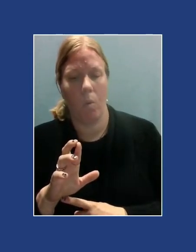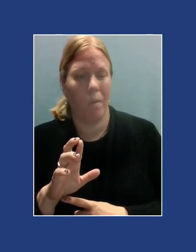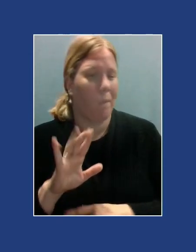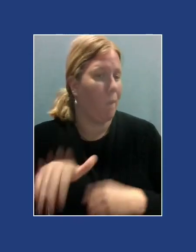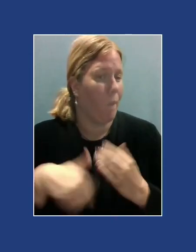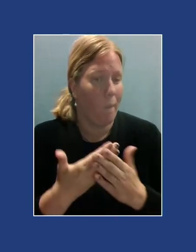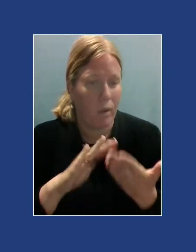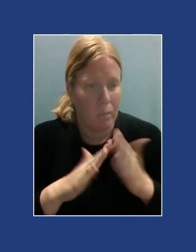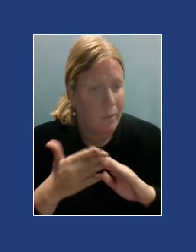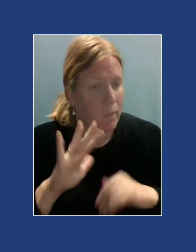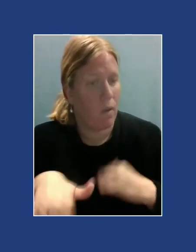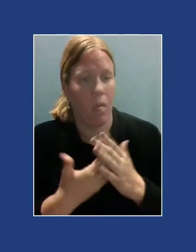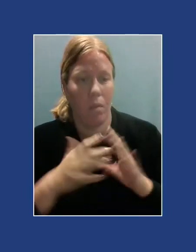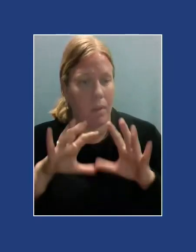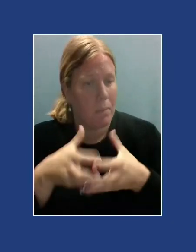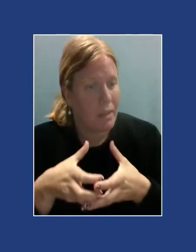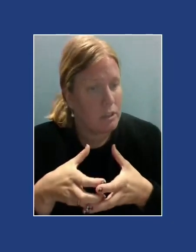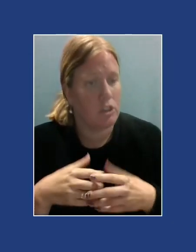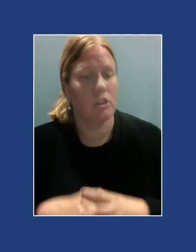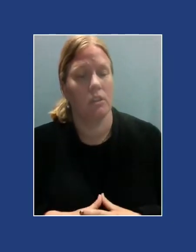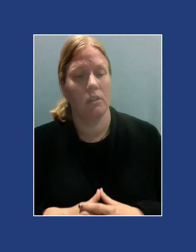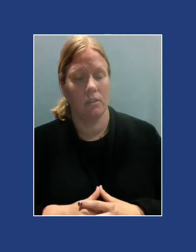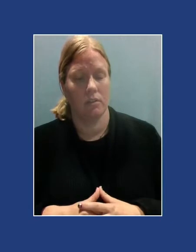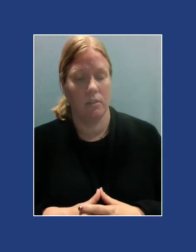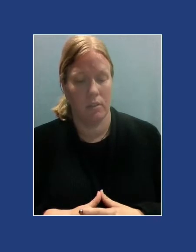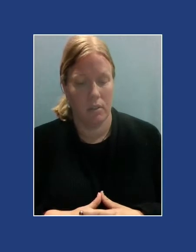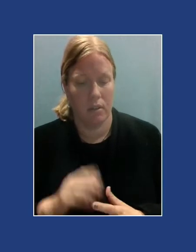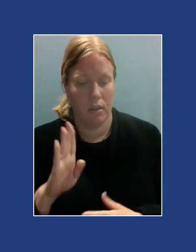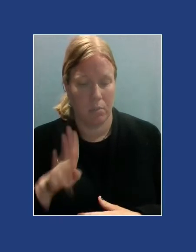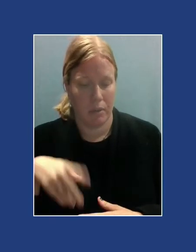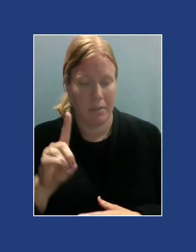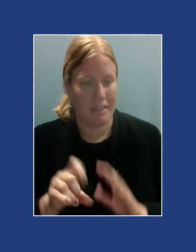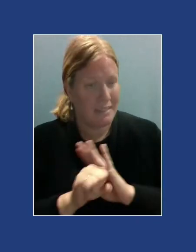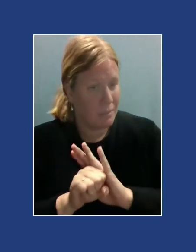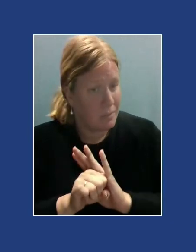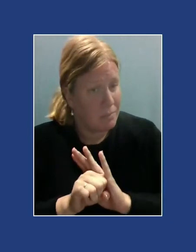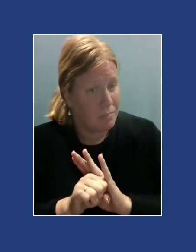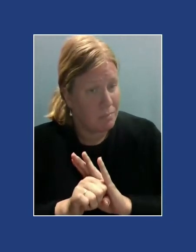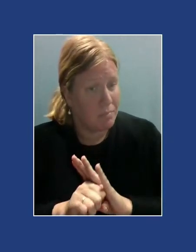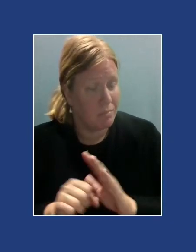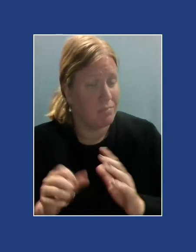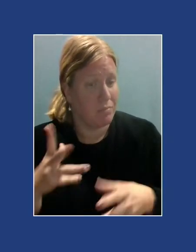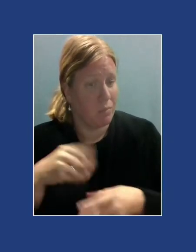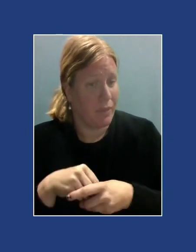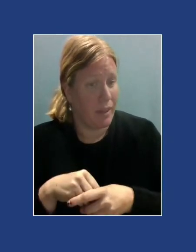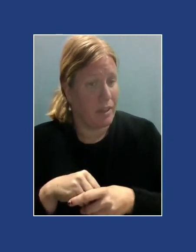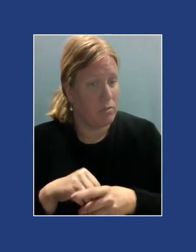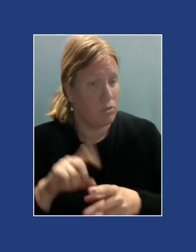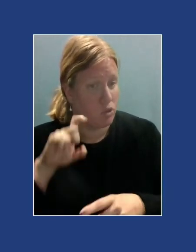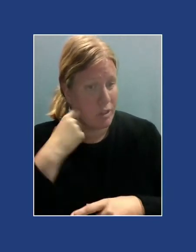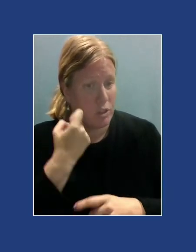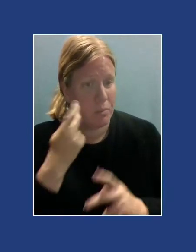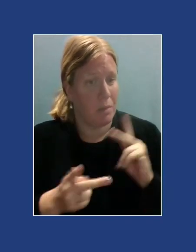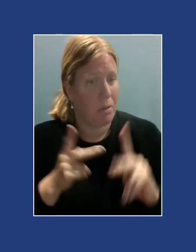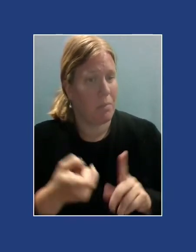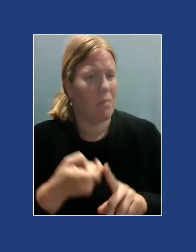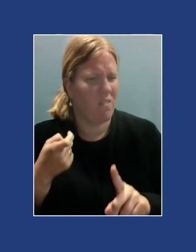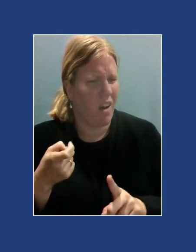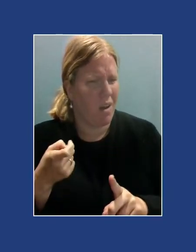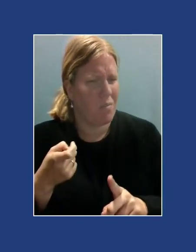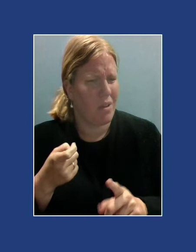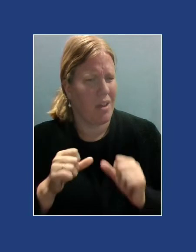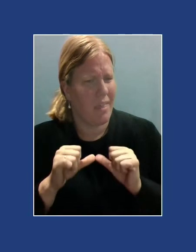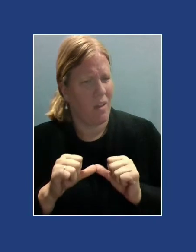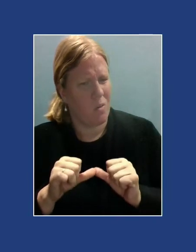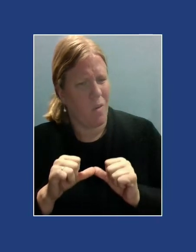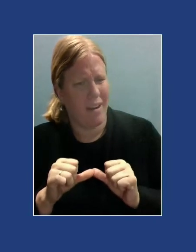all populations. But the factors driving BPD symptoms among trans and gender diverse people may stem from this sort of chronic